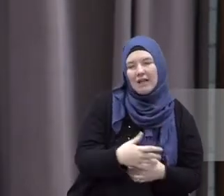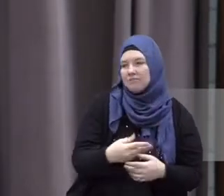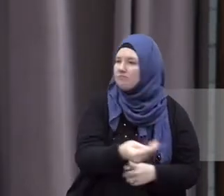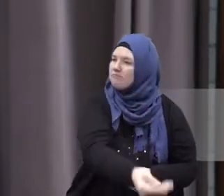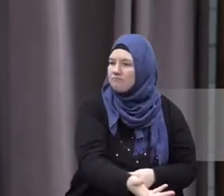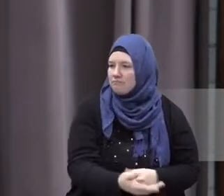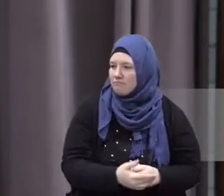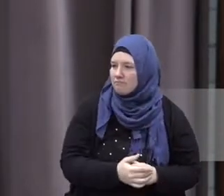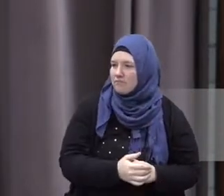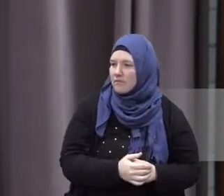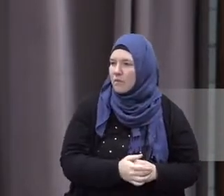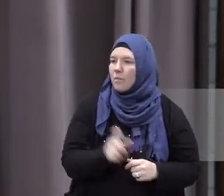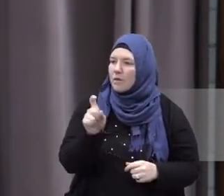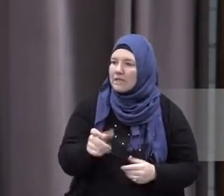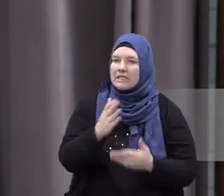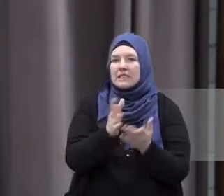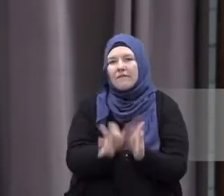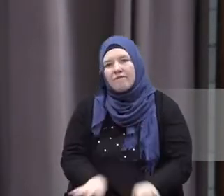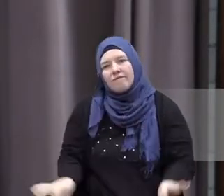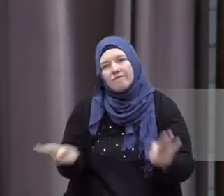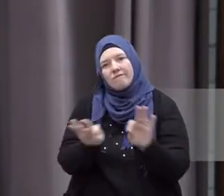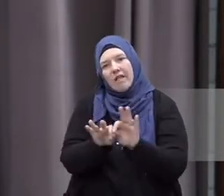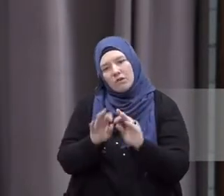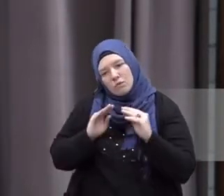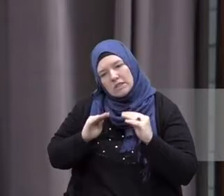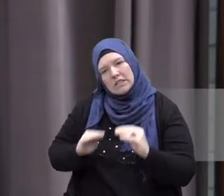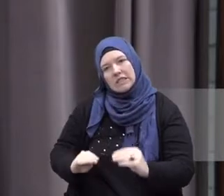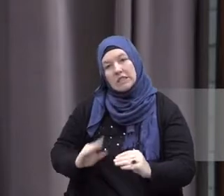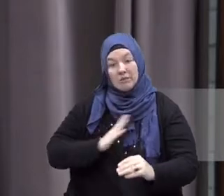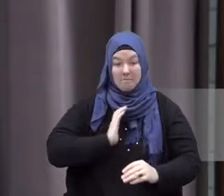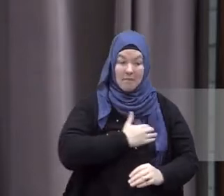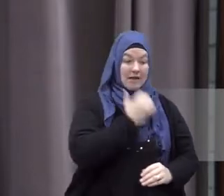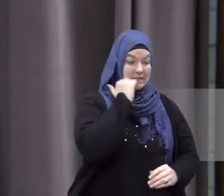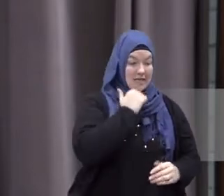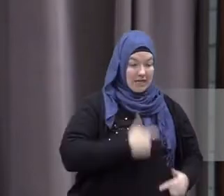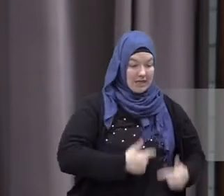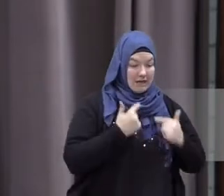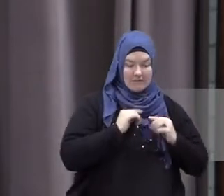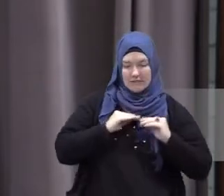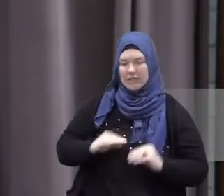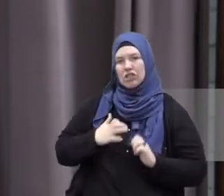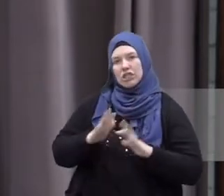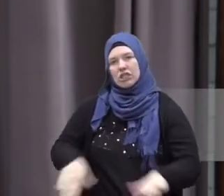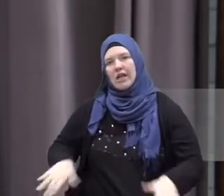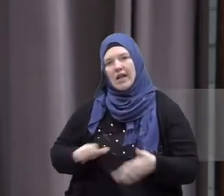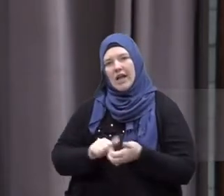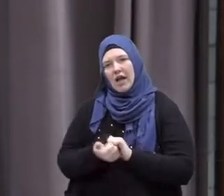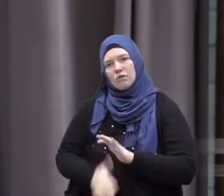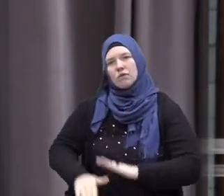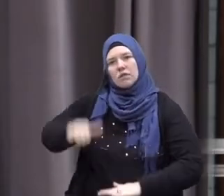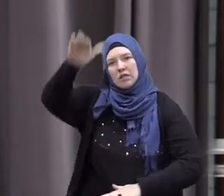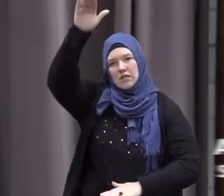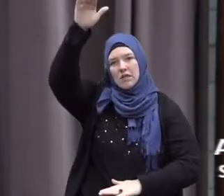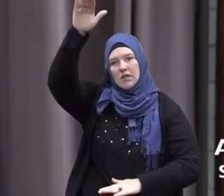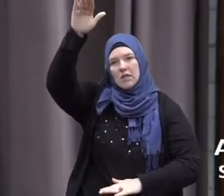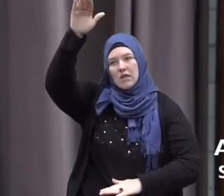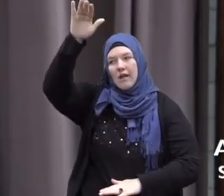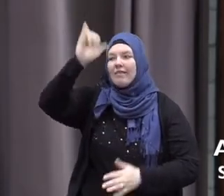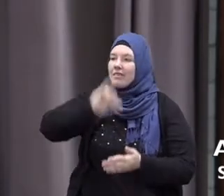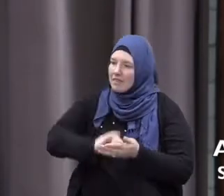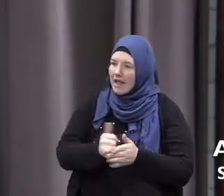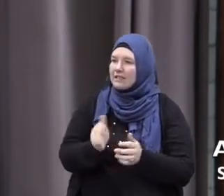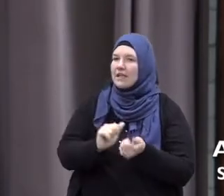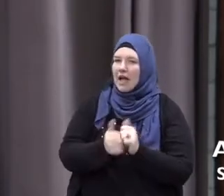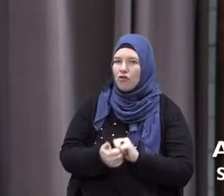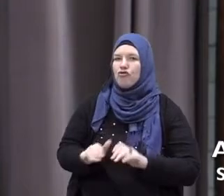those values to bear on our daily life and daily activities. This is how you raise a